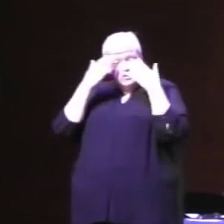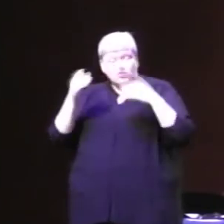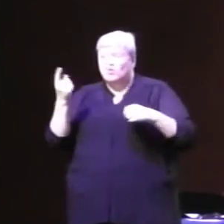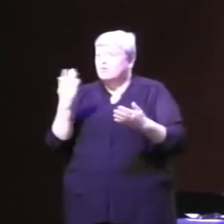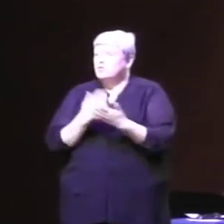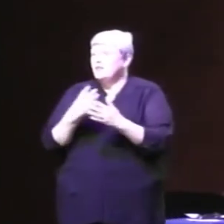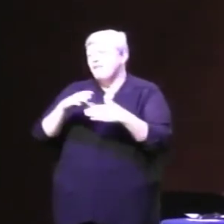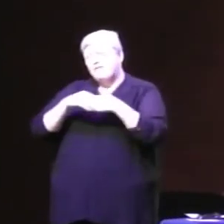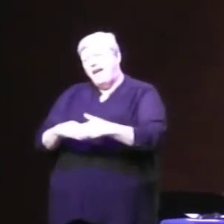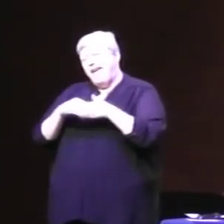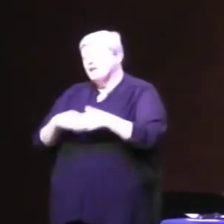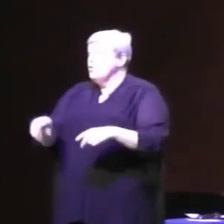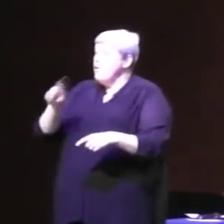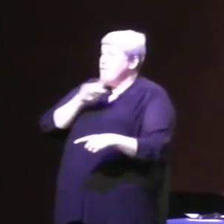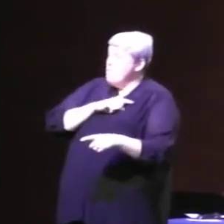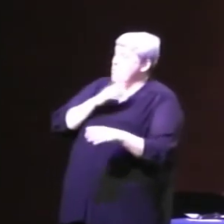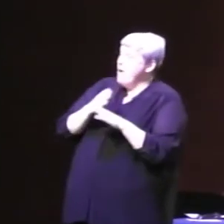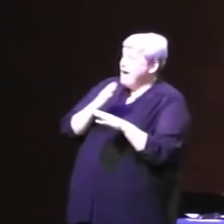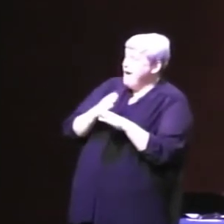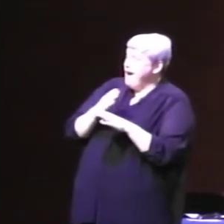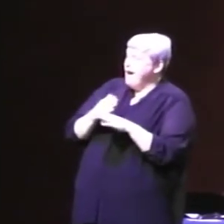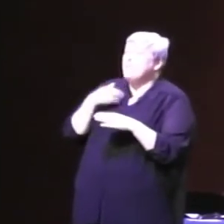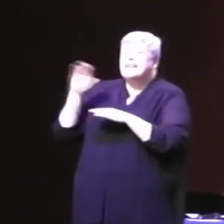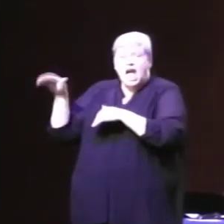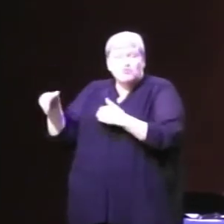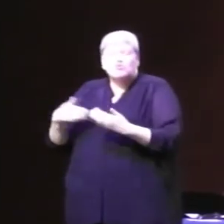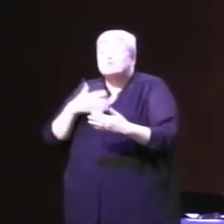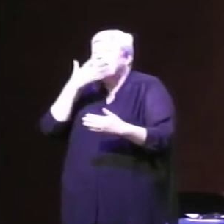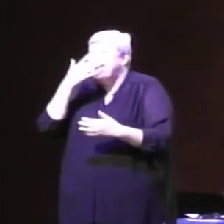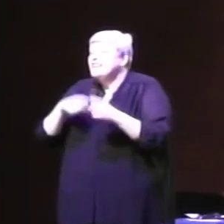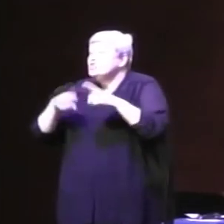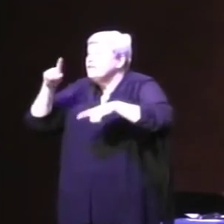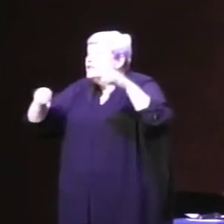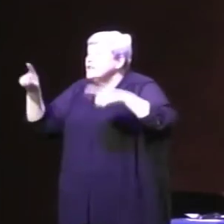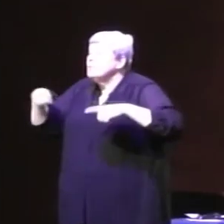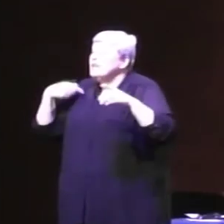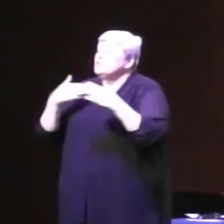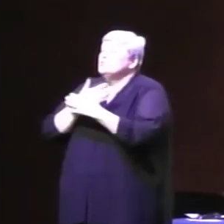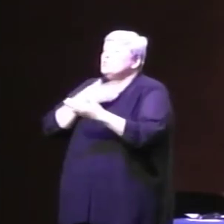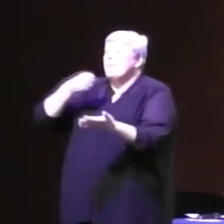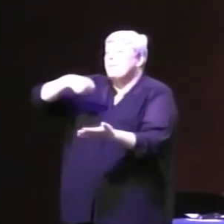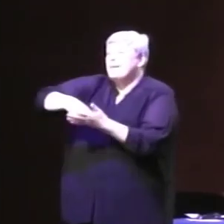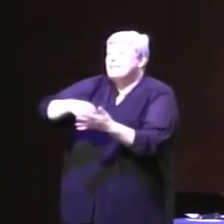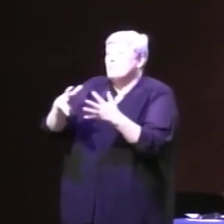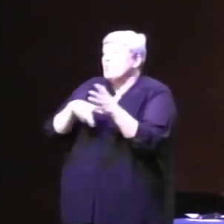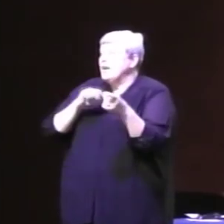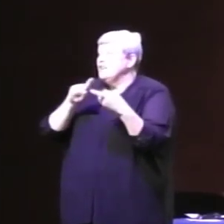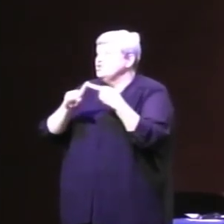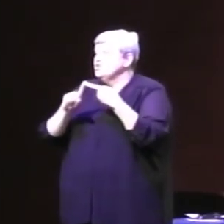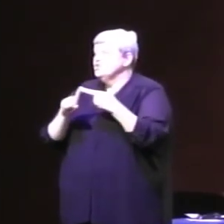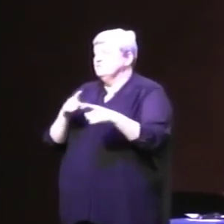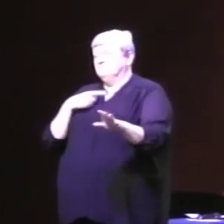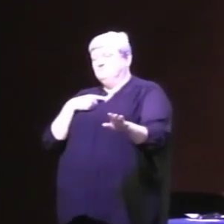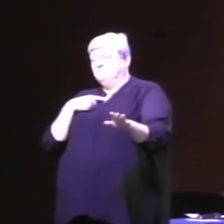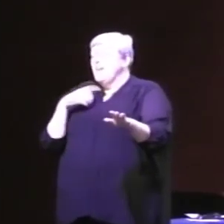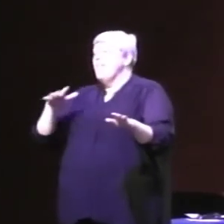a friend of the worker, he has introduced an age-differentiated, rebranded minimum wage and had the audacity to call